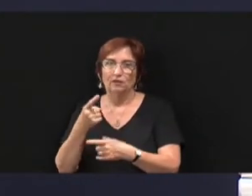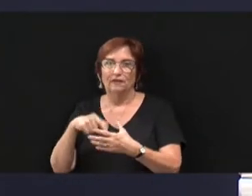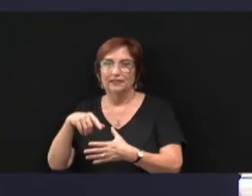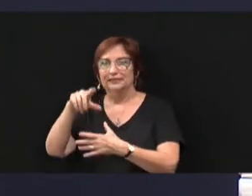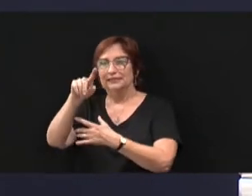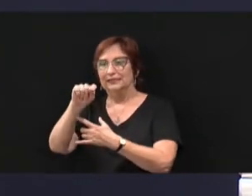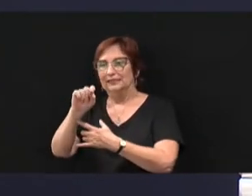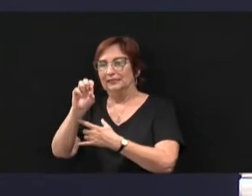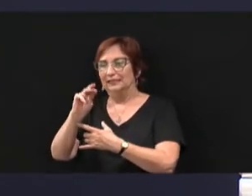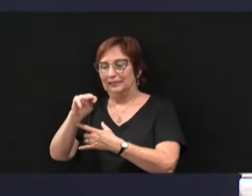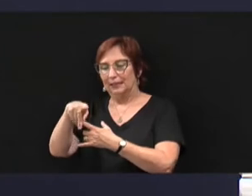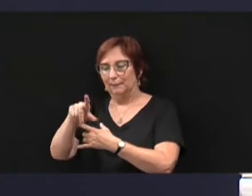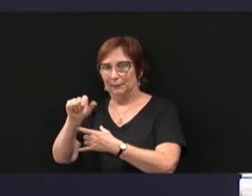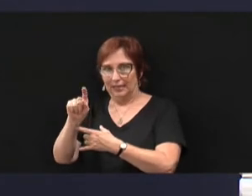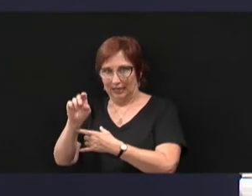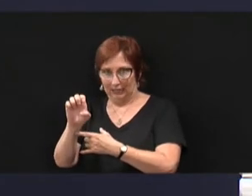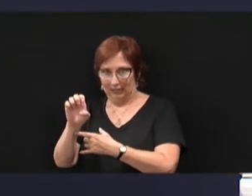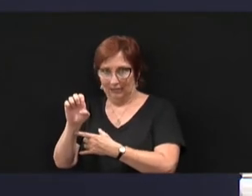Great question.